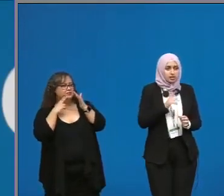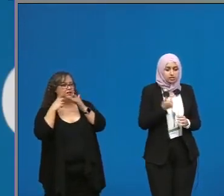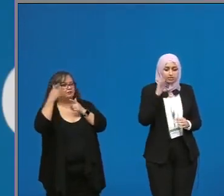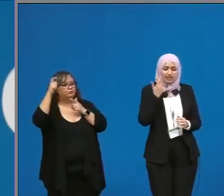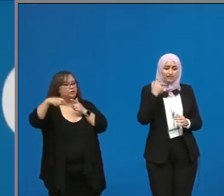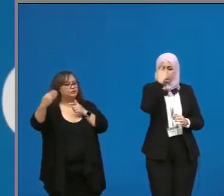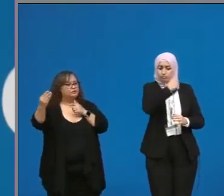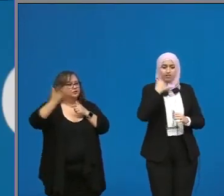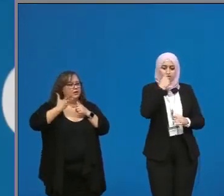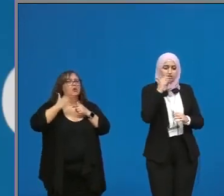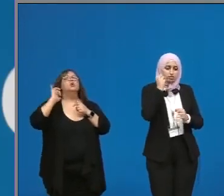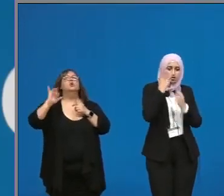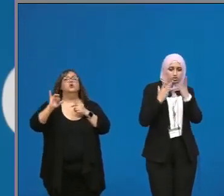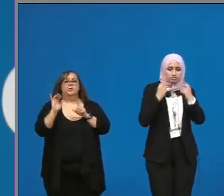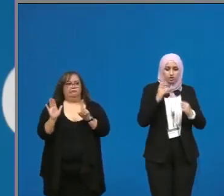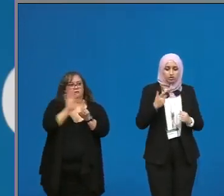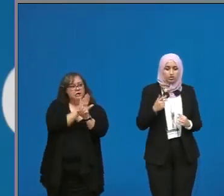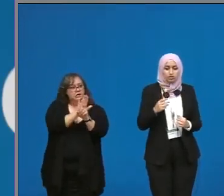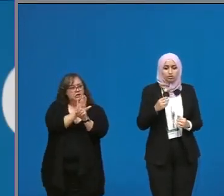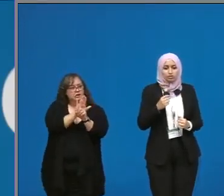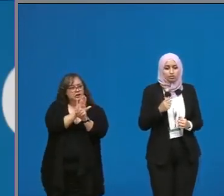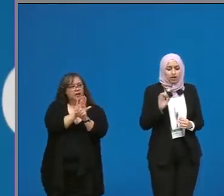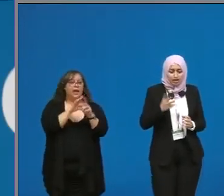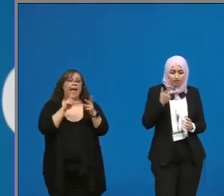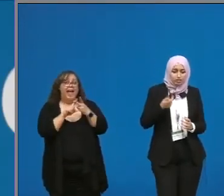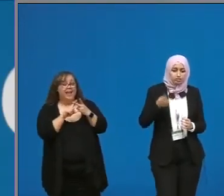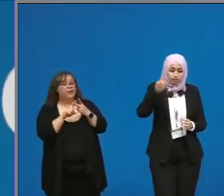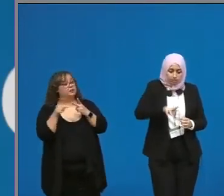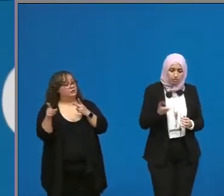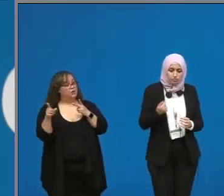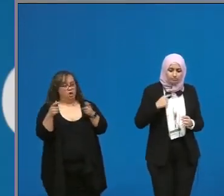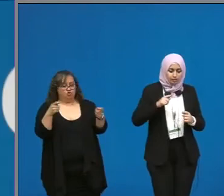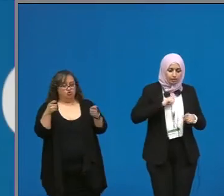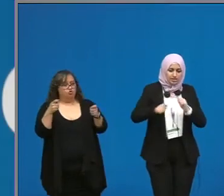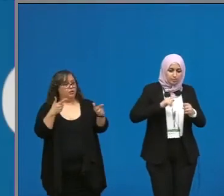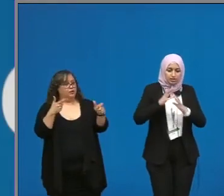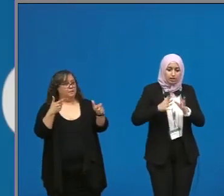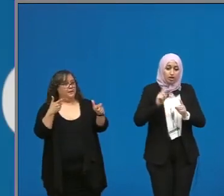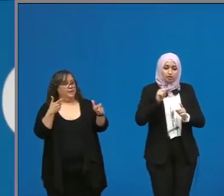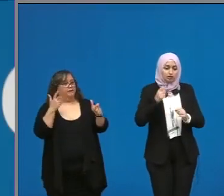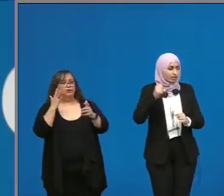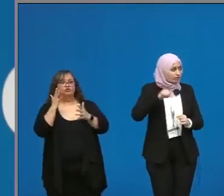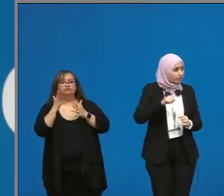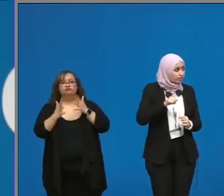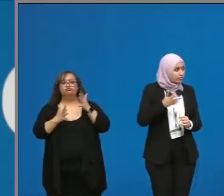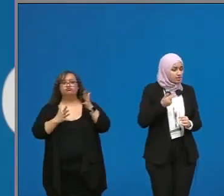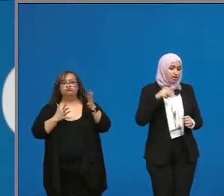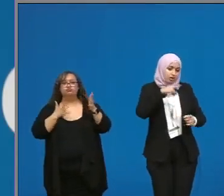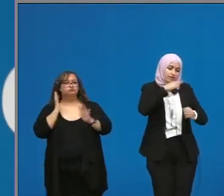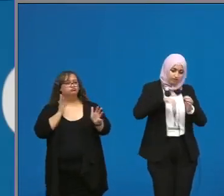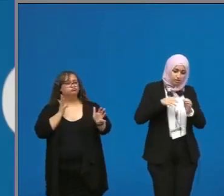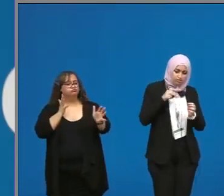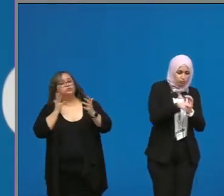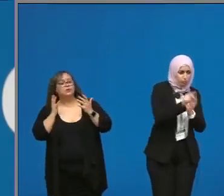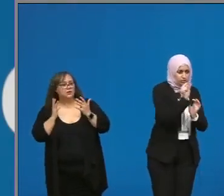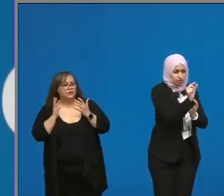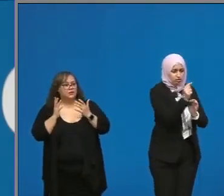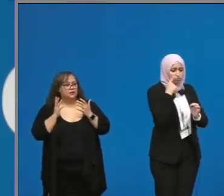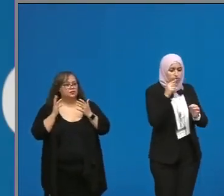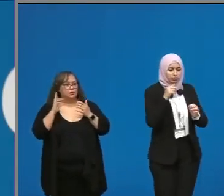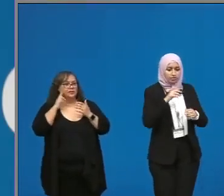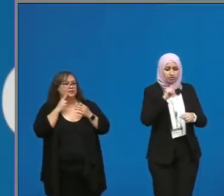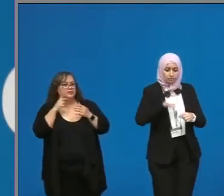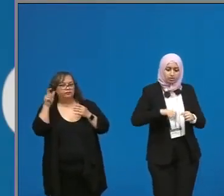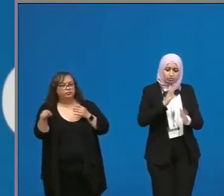of having control over speed of the sign. So now if you go to our settings, you can control the speed of the signing. And of